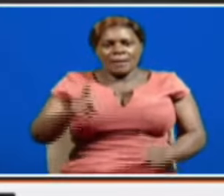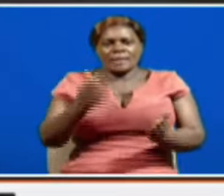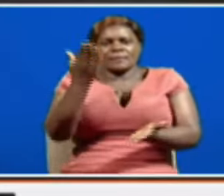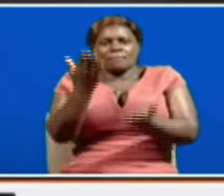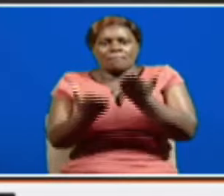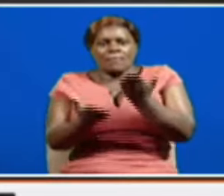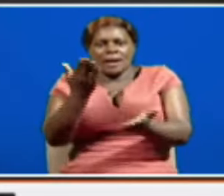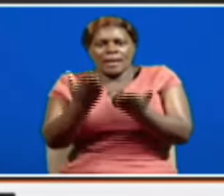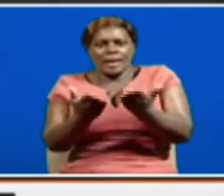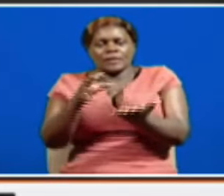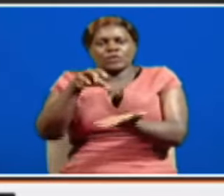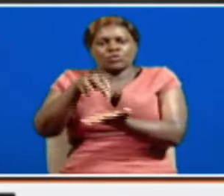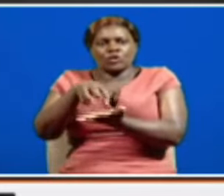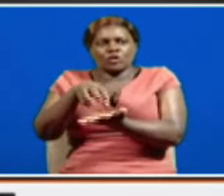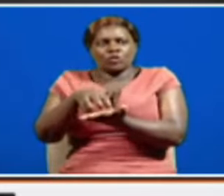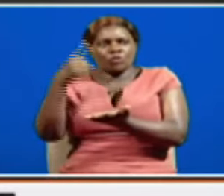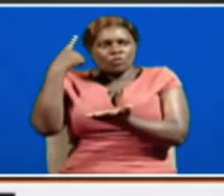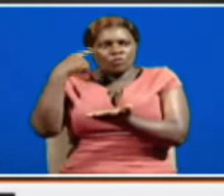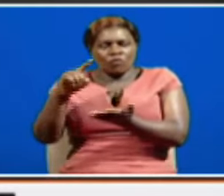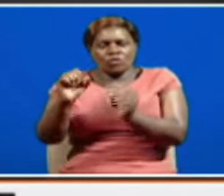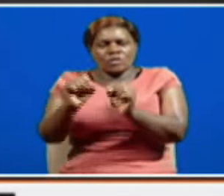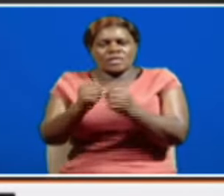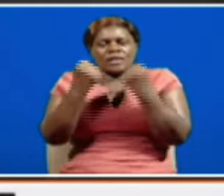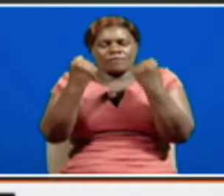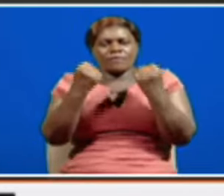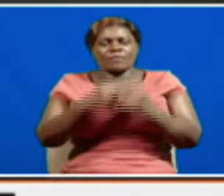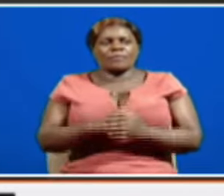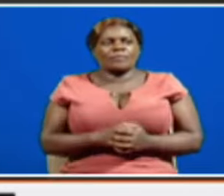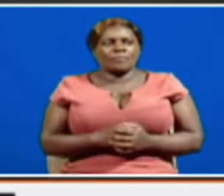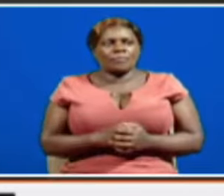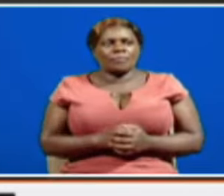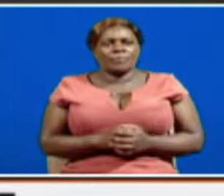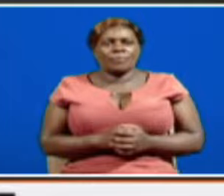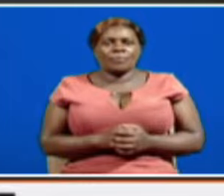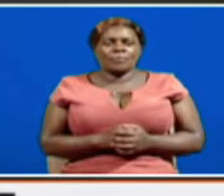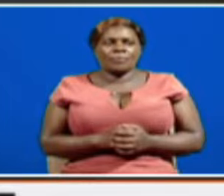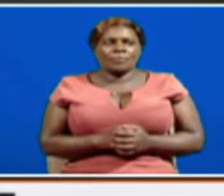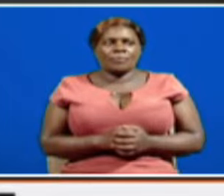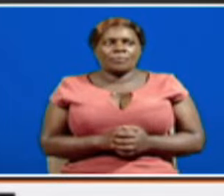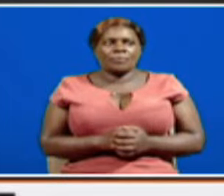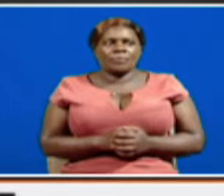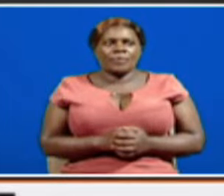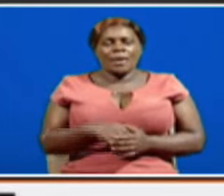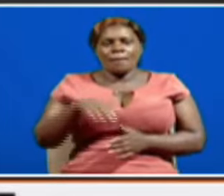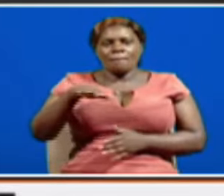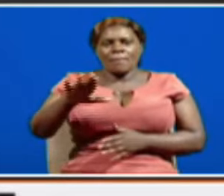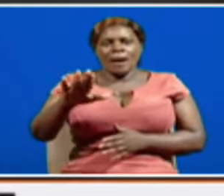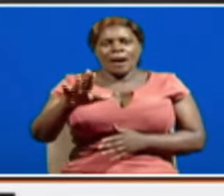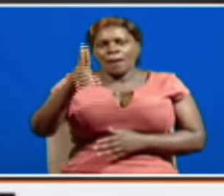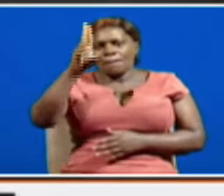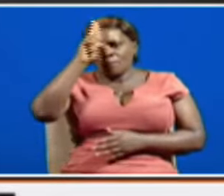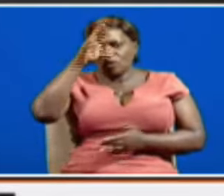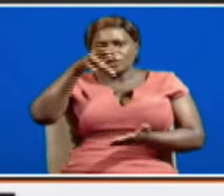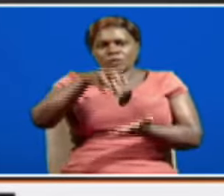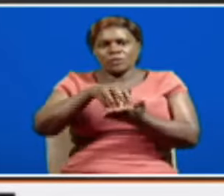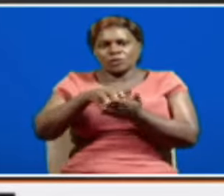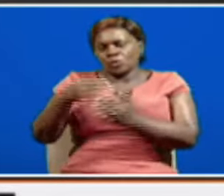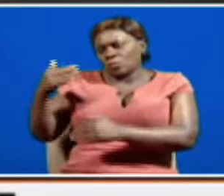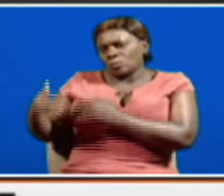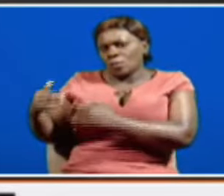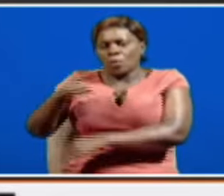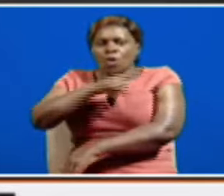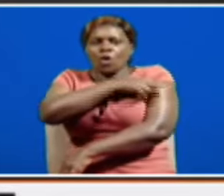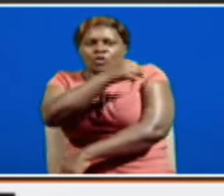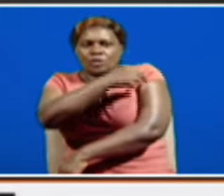these peculiar circumstances for the said respondent. And as such, this court orders that he be put in a police station near to the